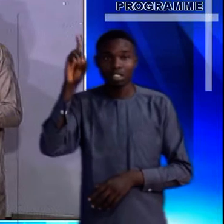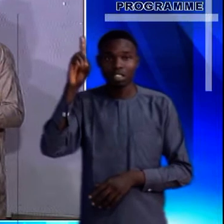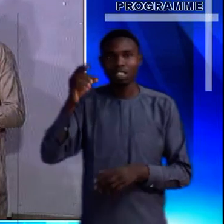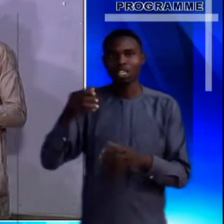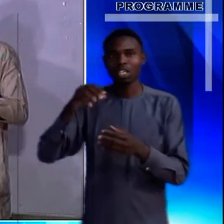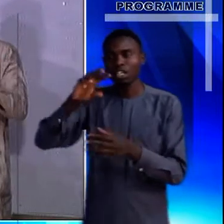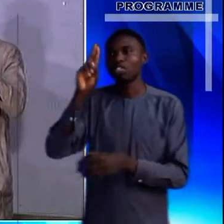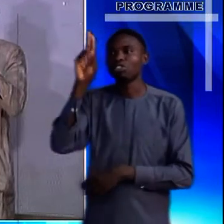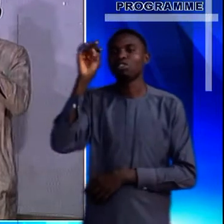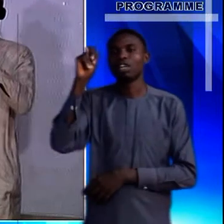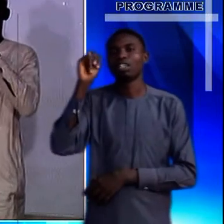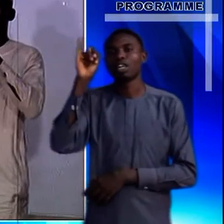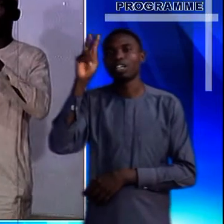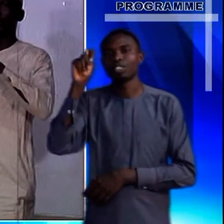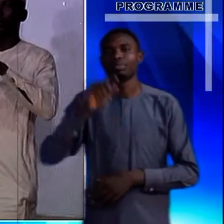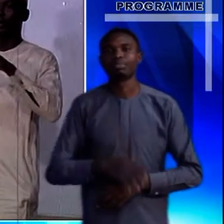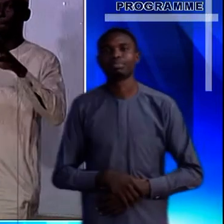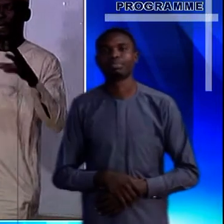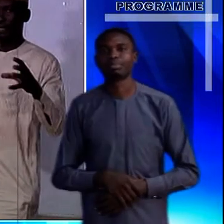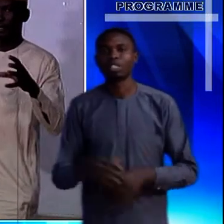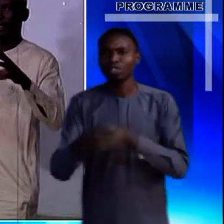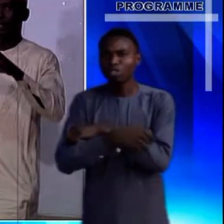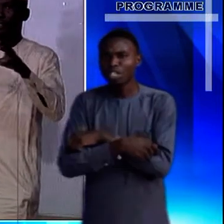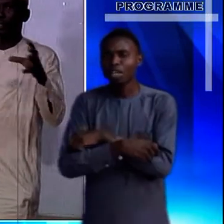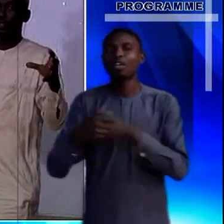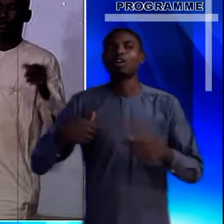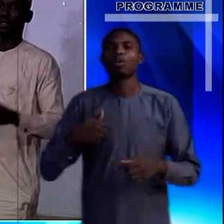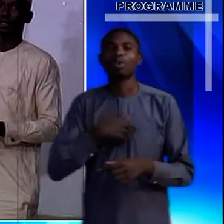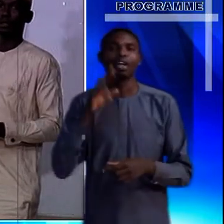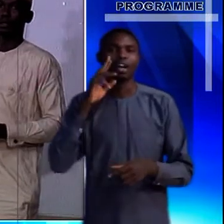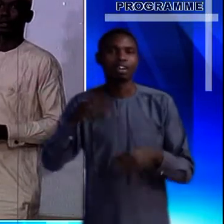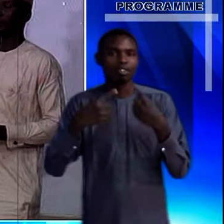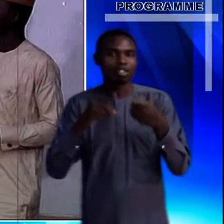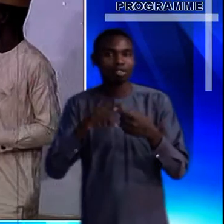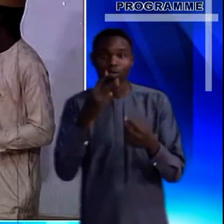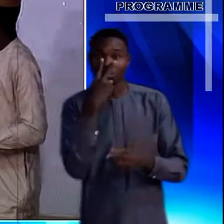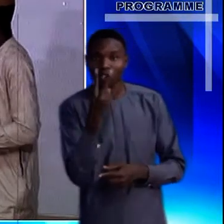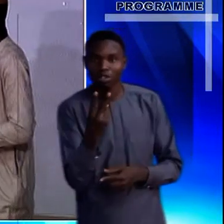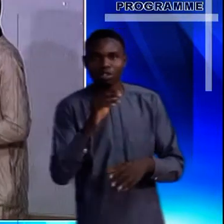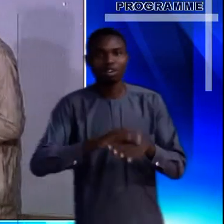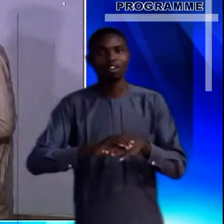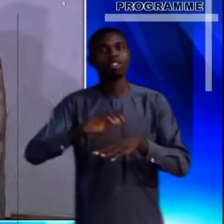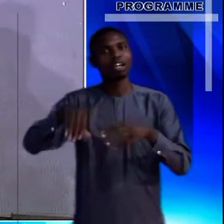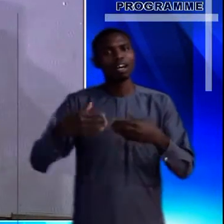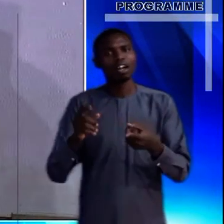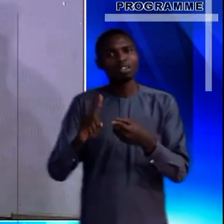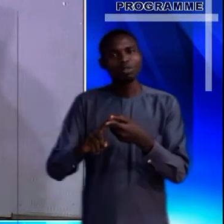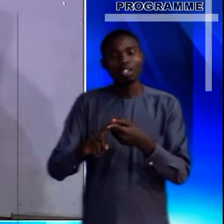going to look at how can we combat such unit. Because